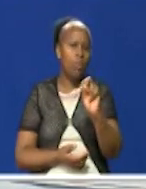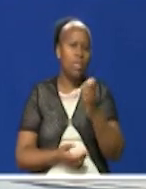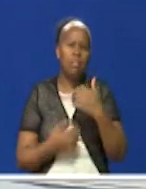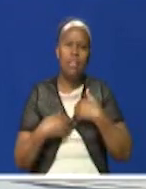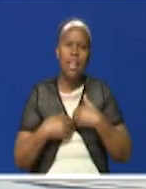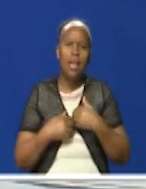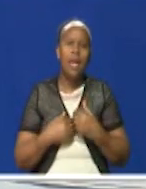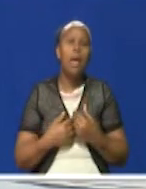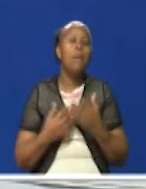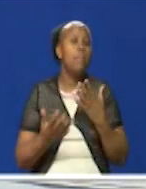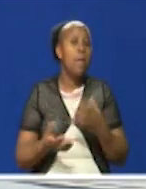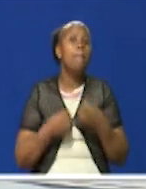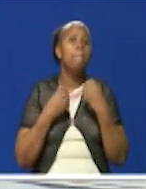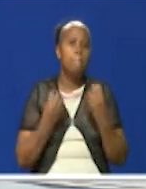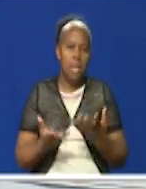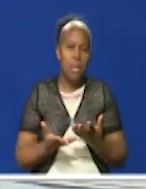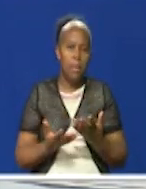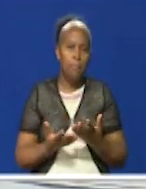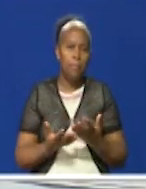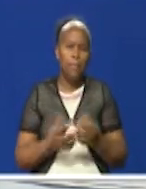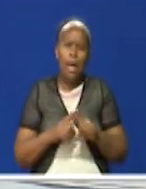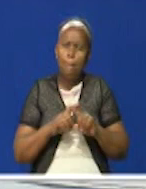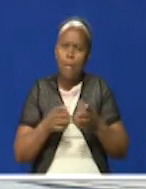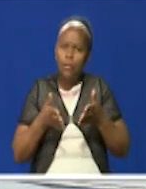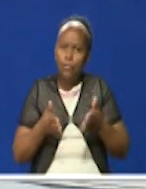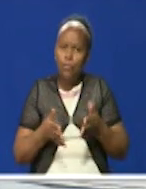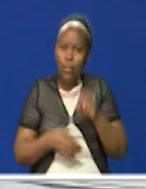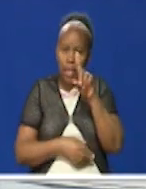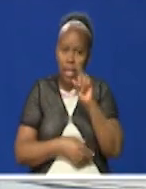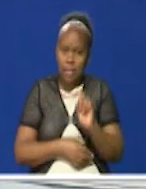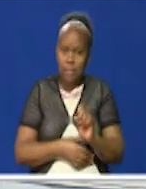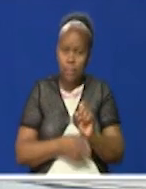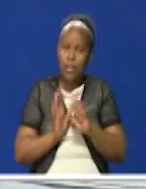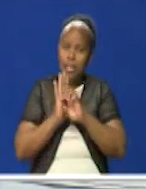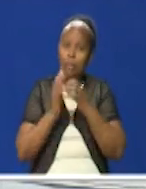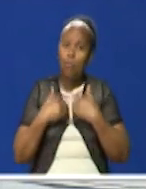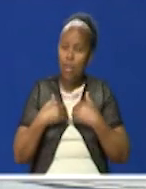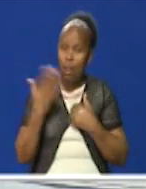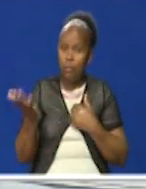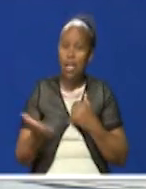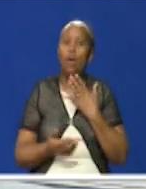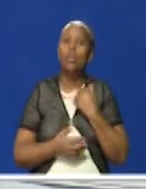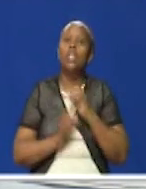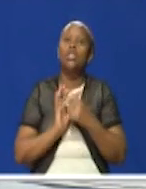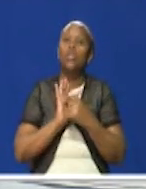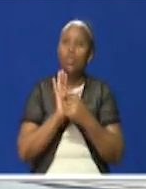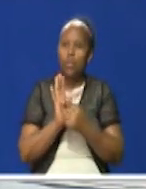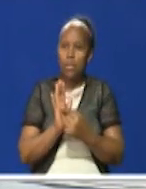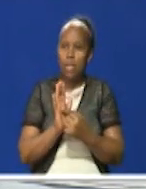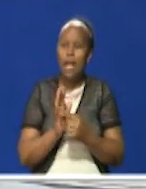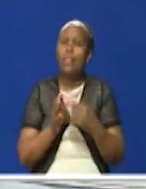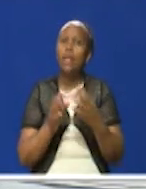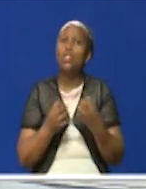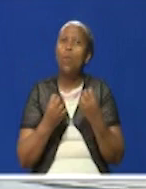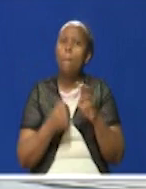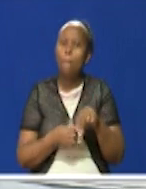may be very many. But for the purpose of example, I wanted us to see that the